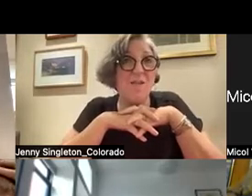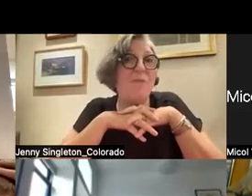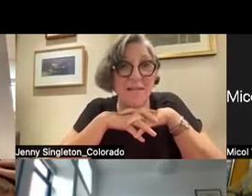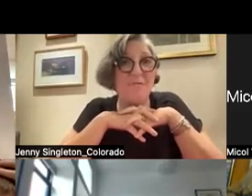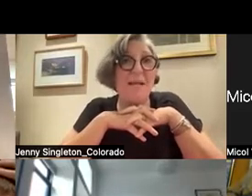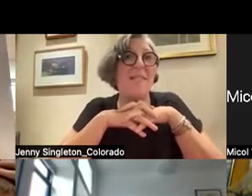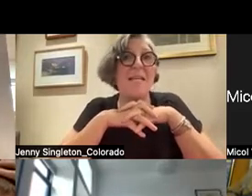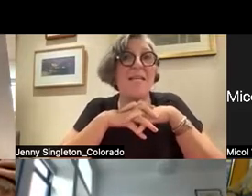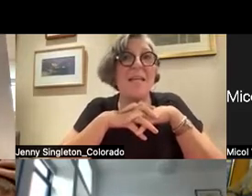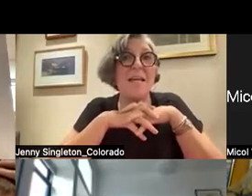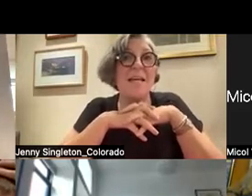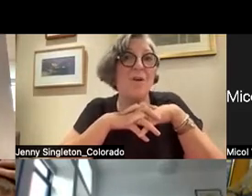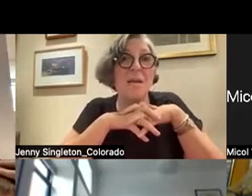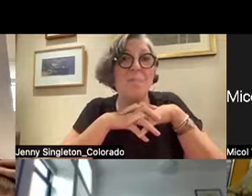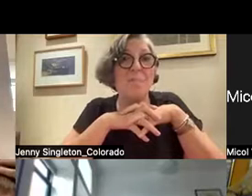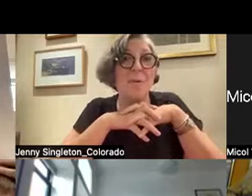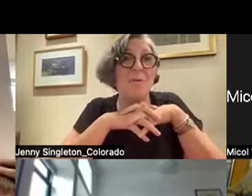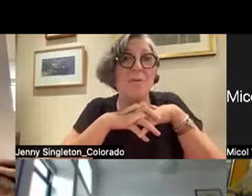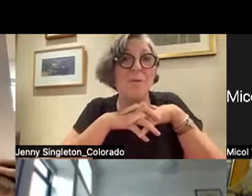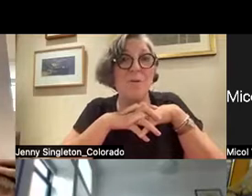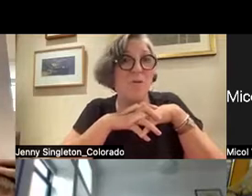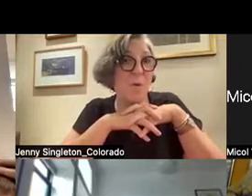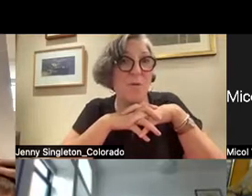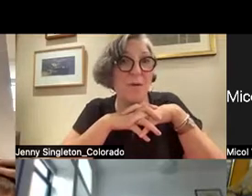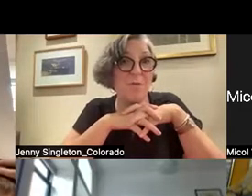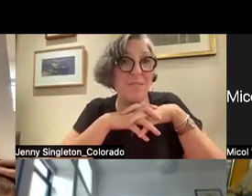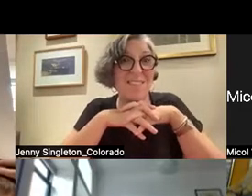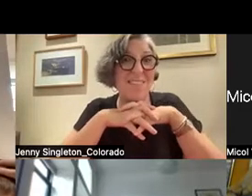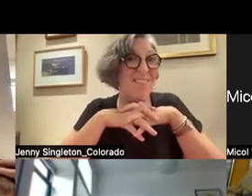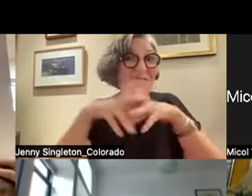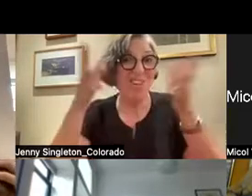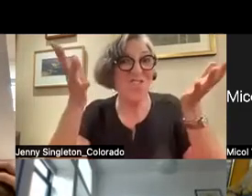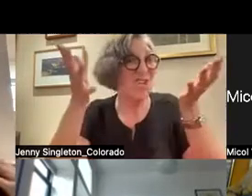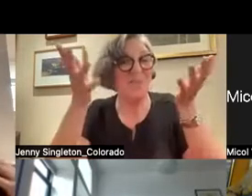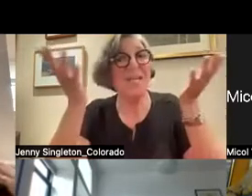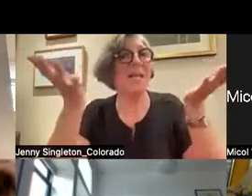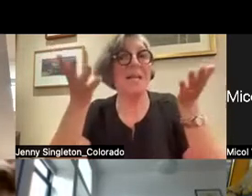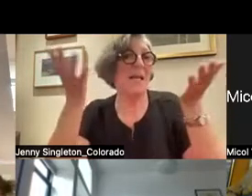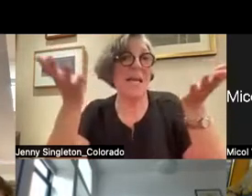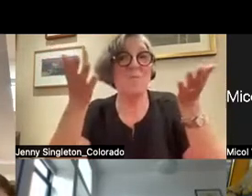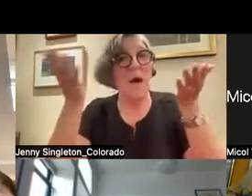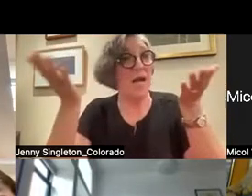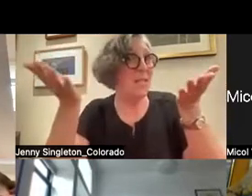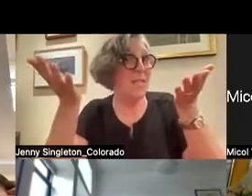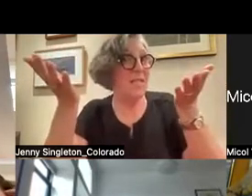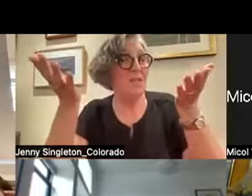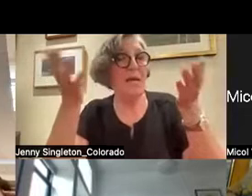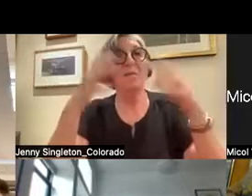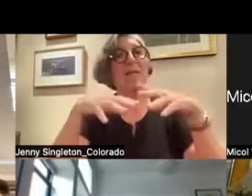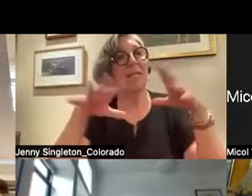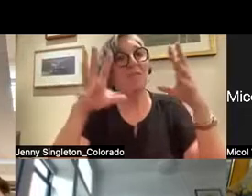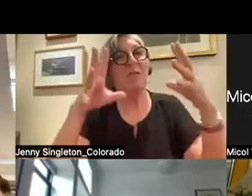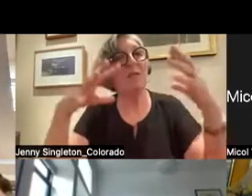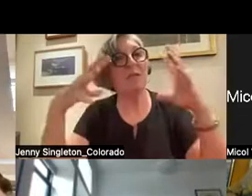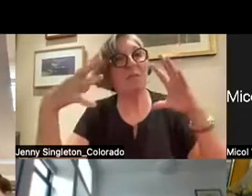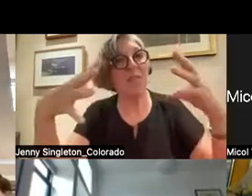I do find it fascinating that hearing people who use spoken languages still gesture. Like, again, why do they need to do that?